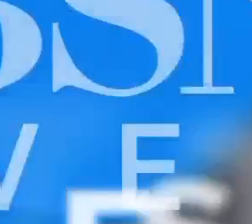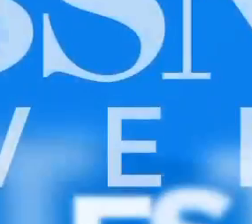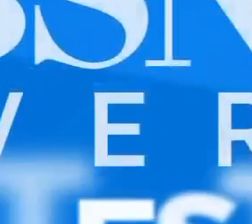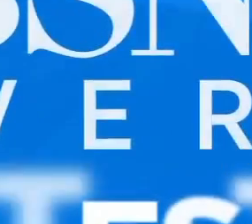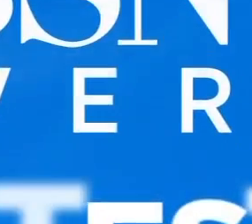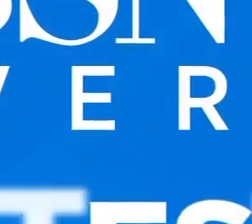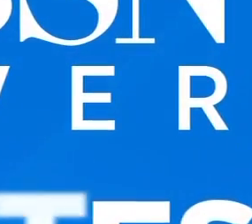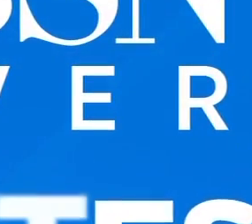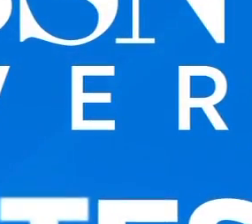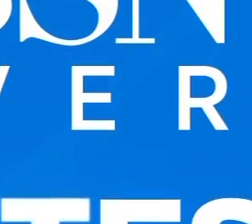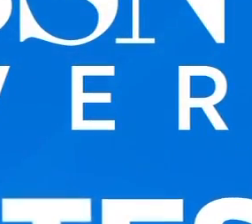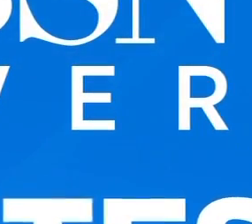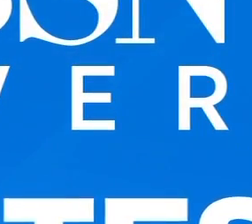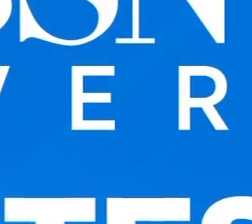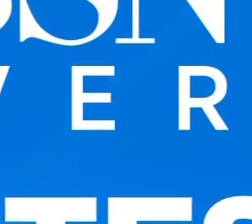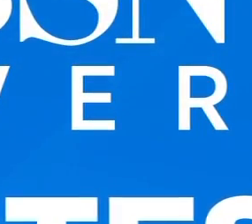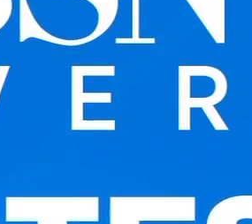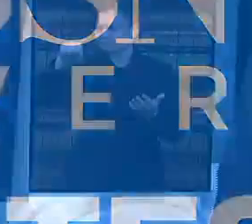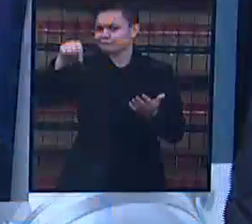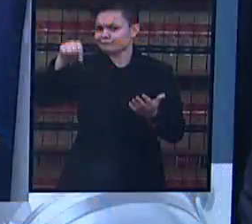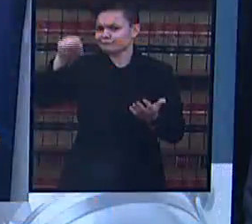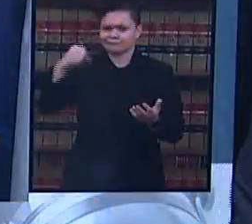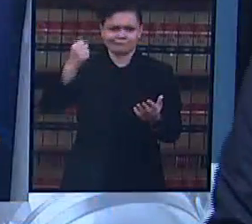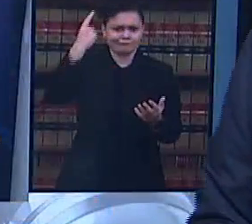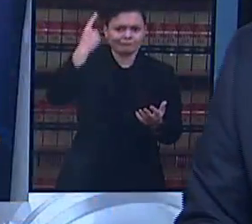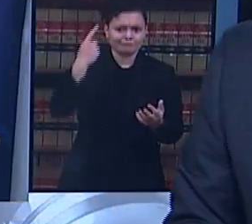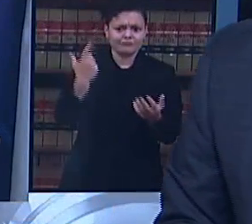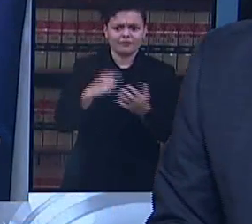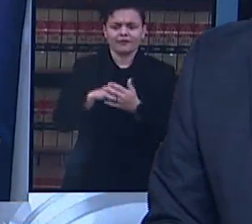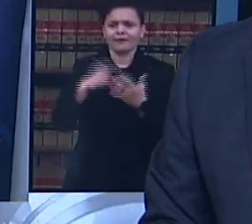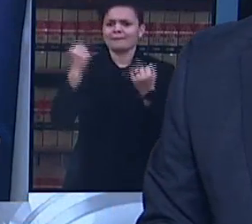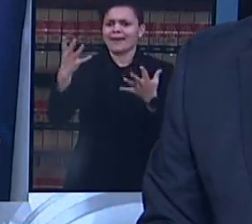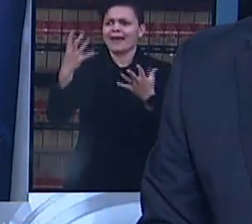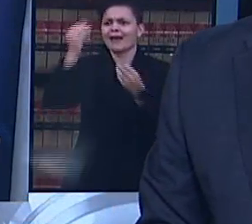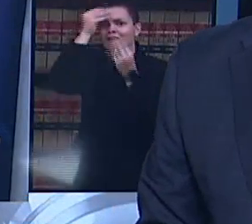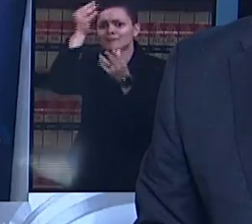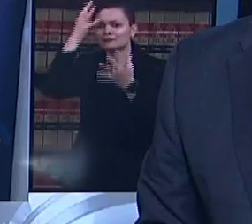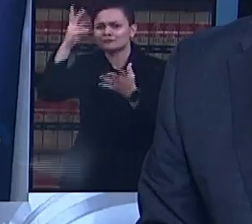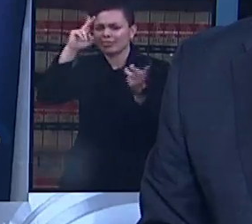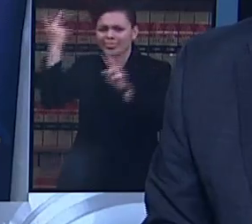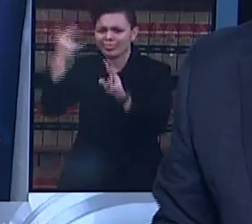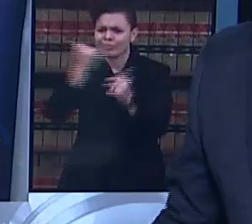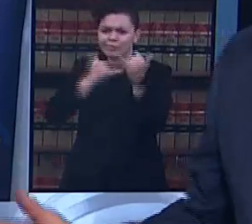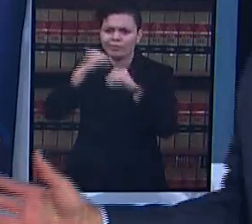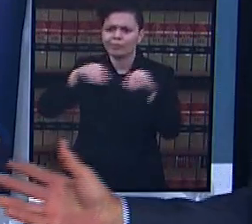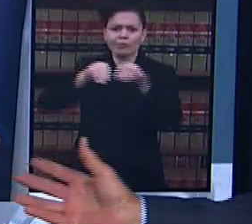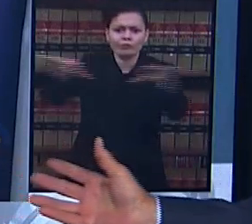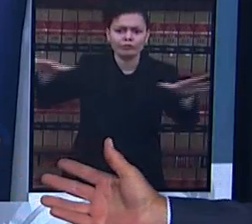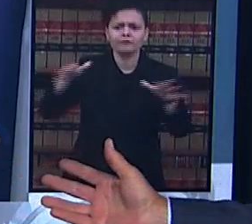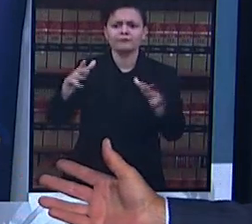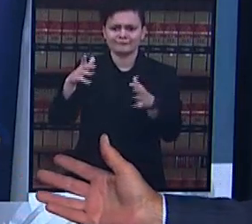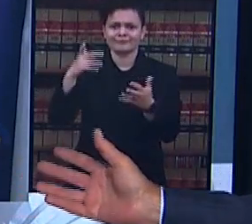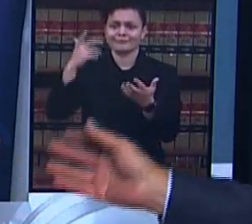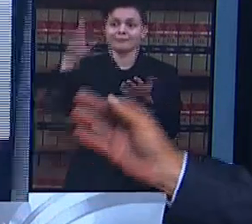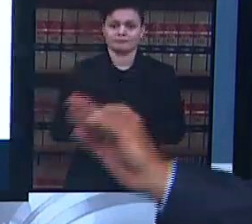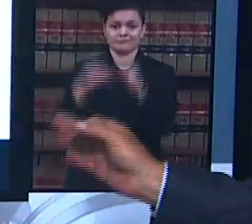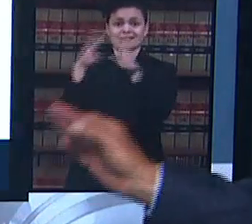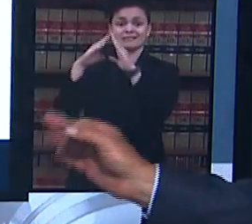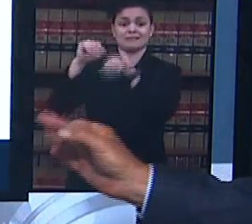Fight against COVID-19, the city of Denver announced it is mandating thousands of workers get vaccinated. Today, Mayor Hancock put